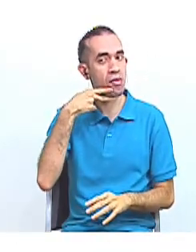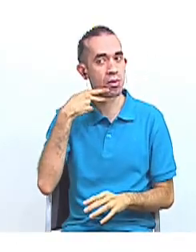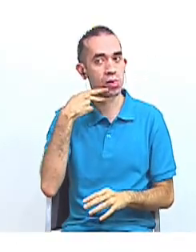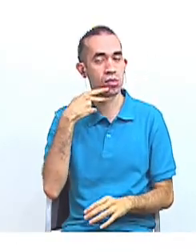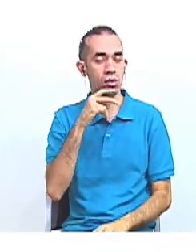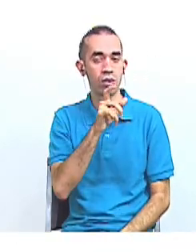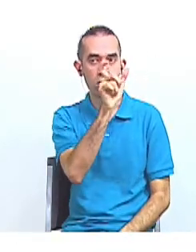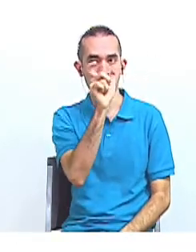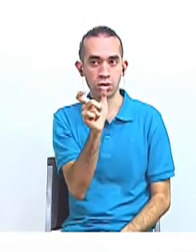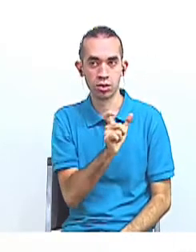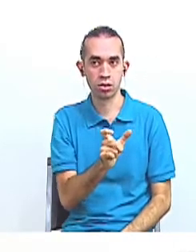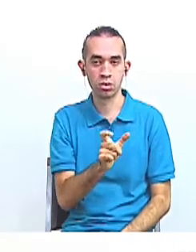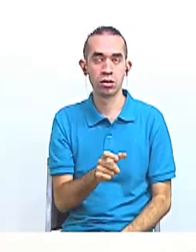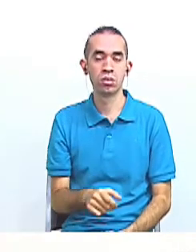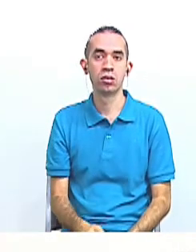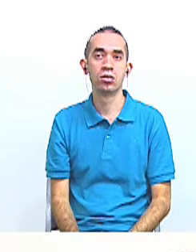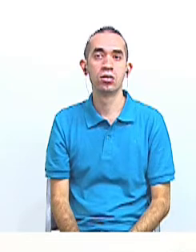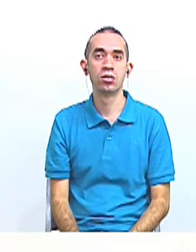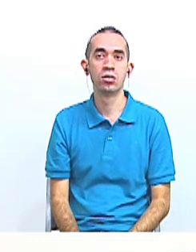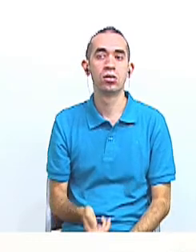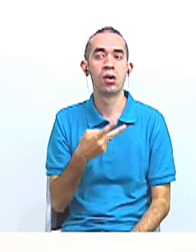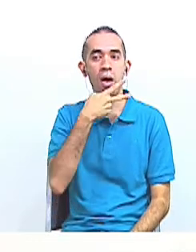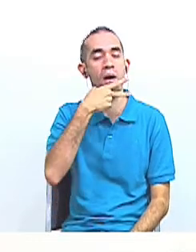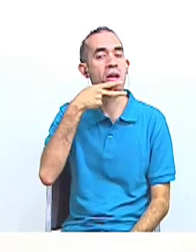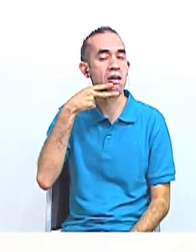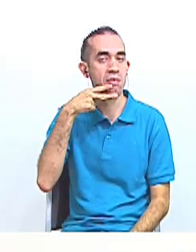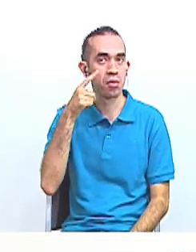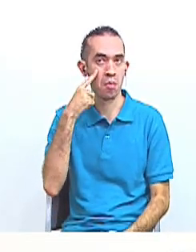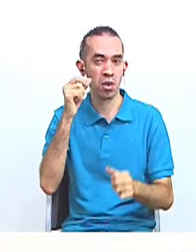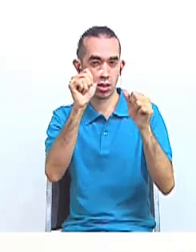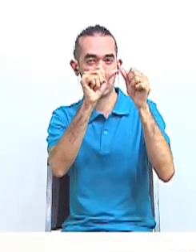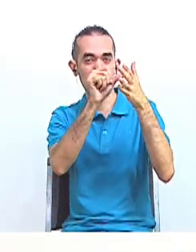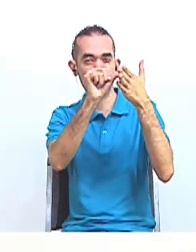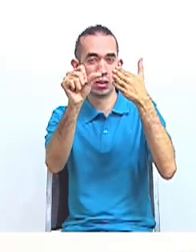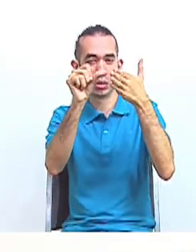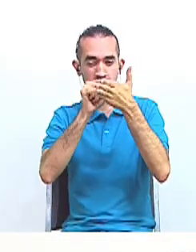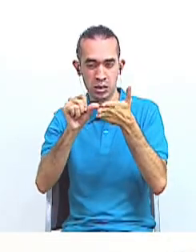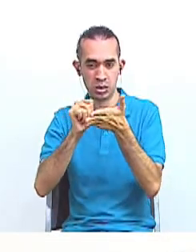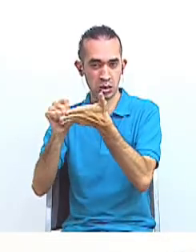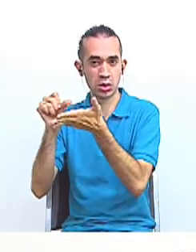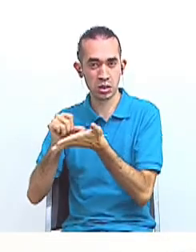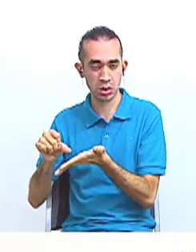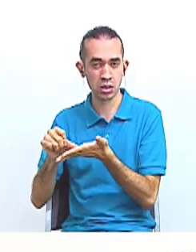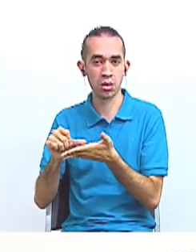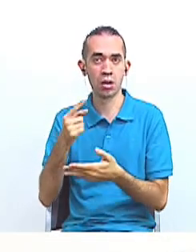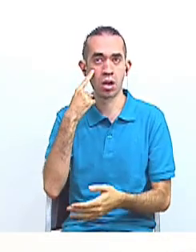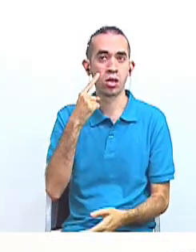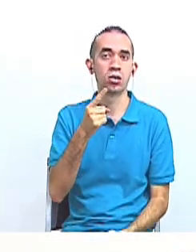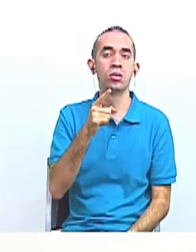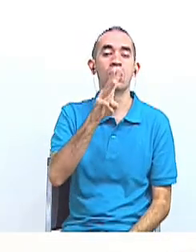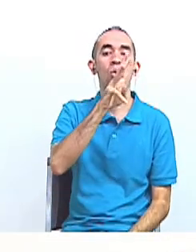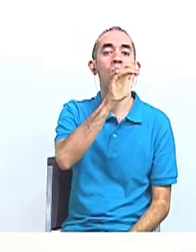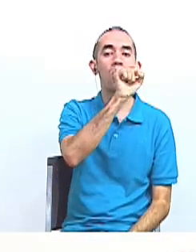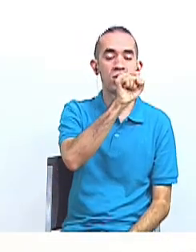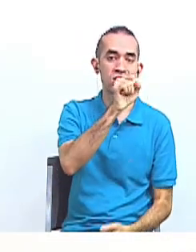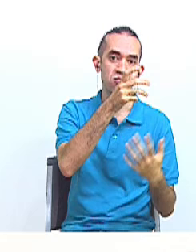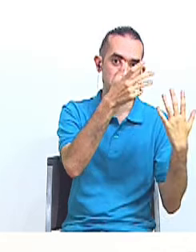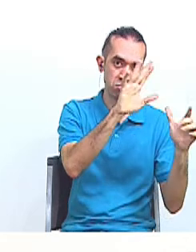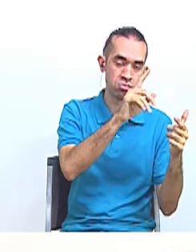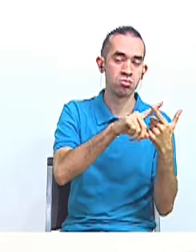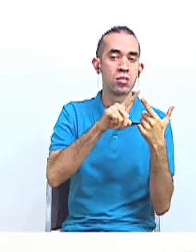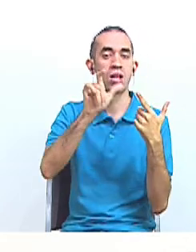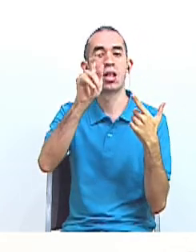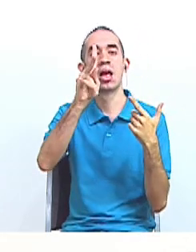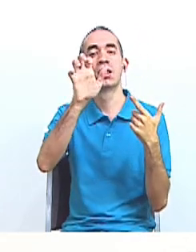verbs are we going to use? So let's look at the verbs that are underlined in this text. You see there that we have the verb was,